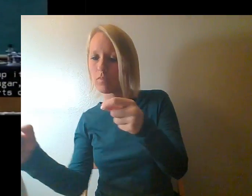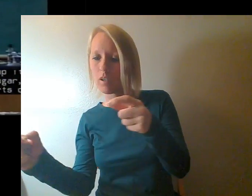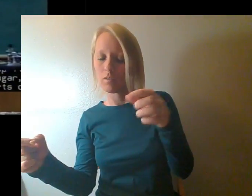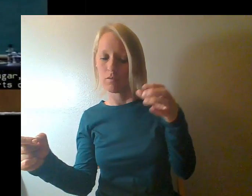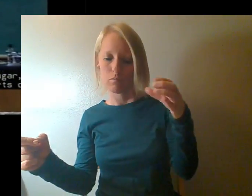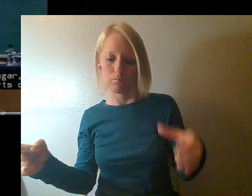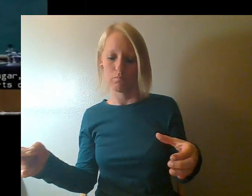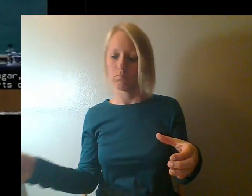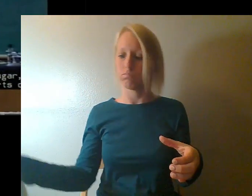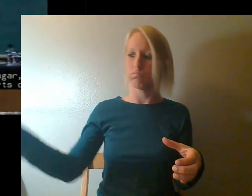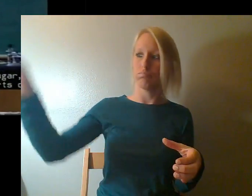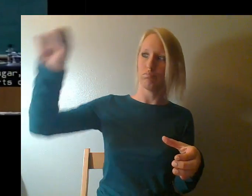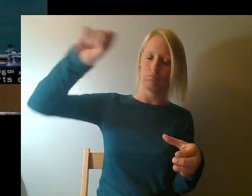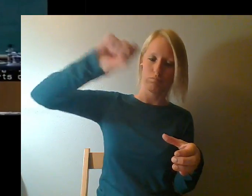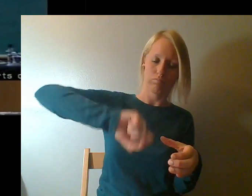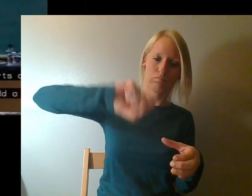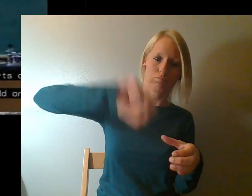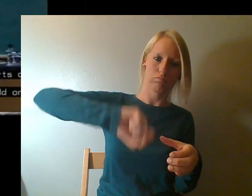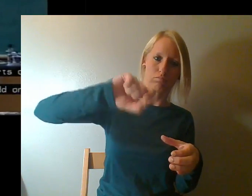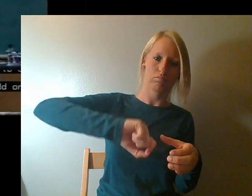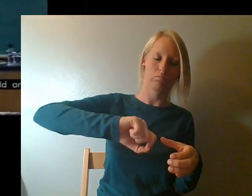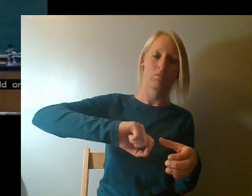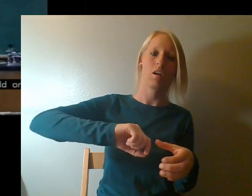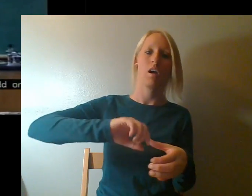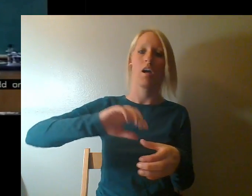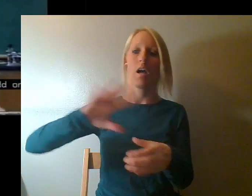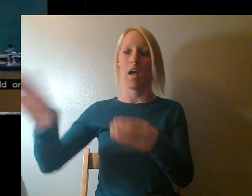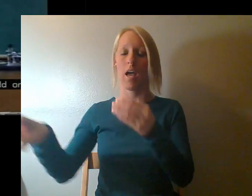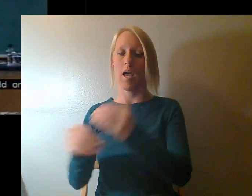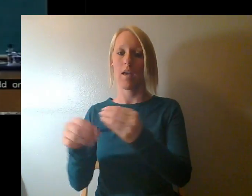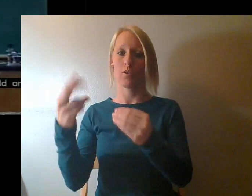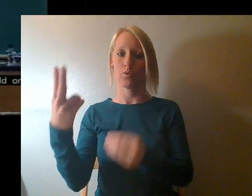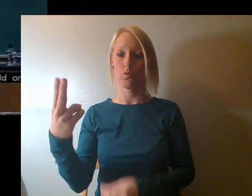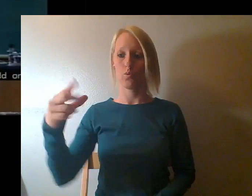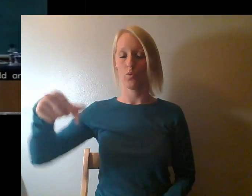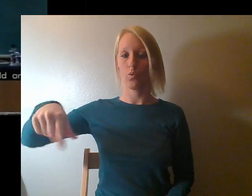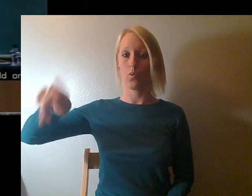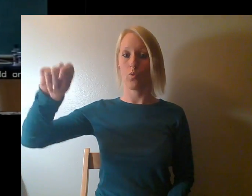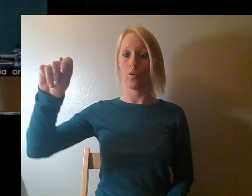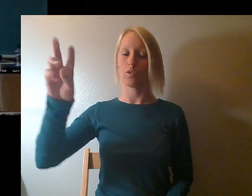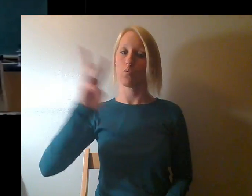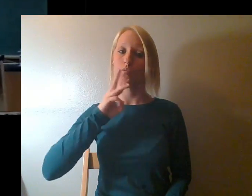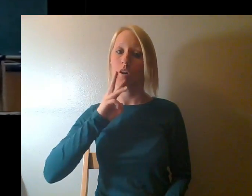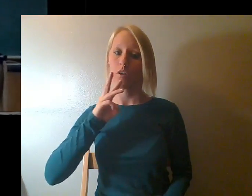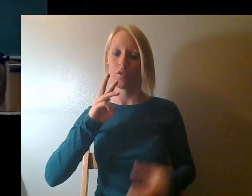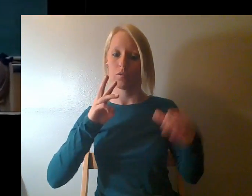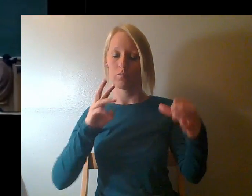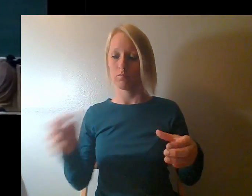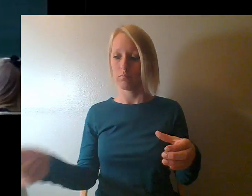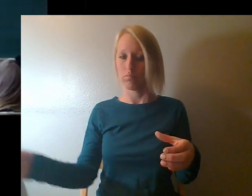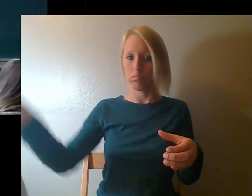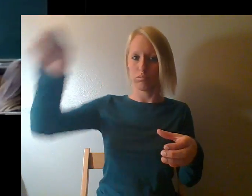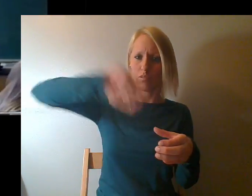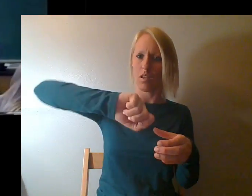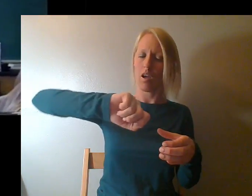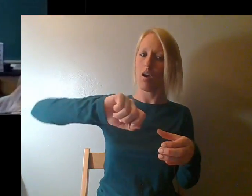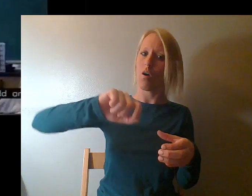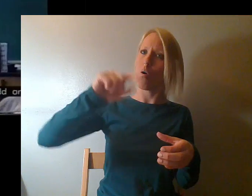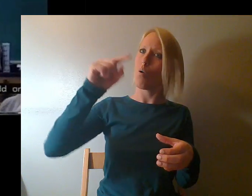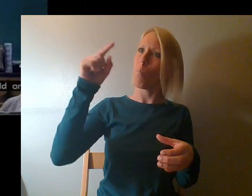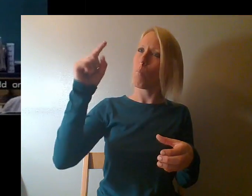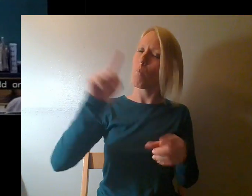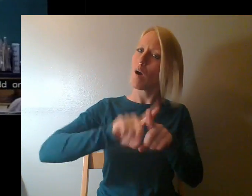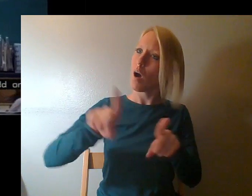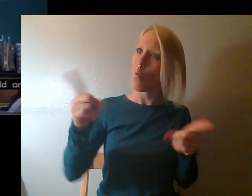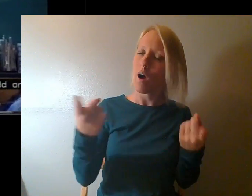quarts of water, right? What happens if you only add 1 quart of water? What happens? Your hands, come on, hands. What happens if you only add 1